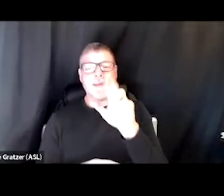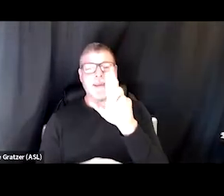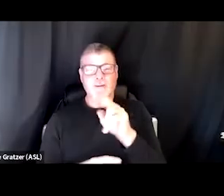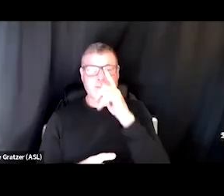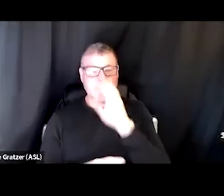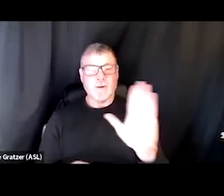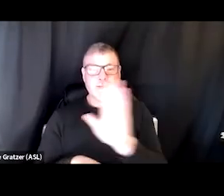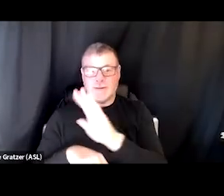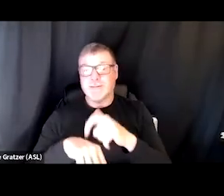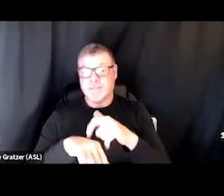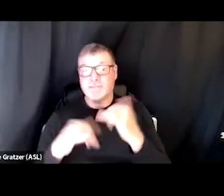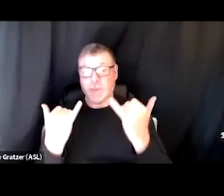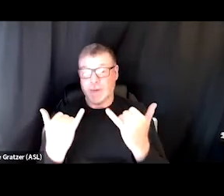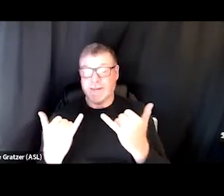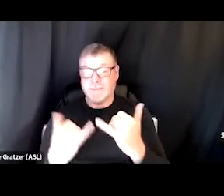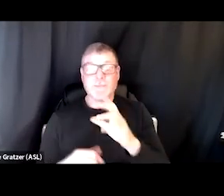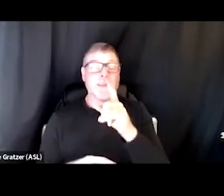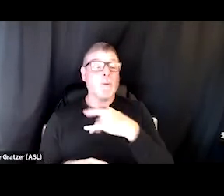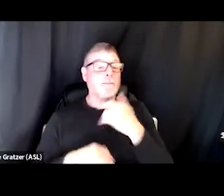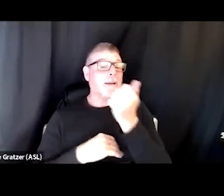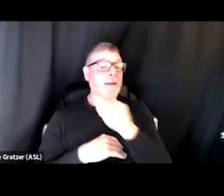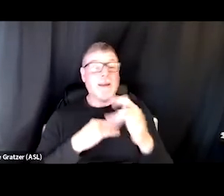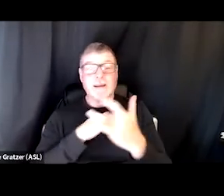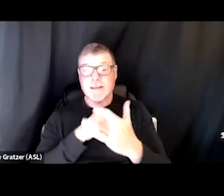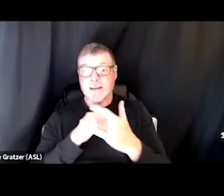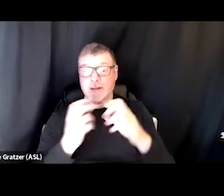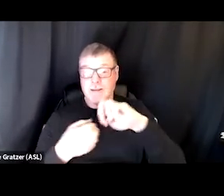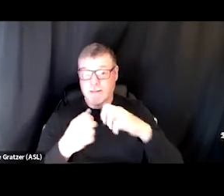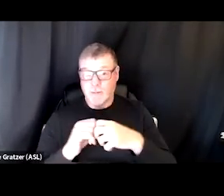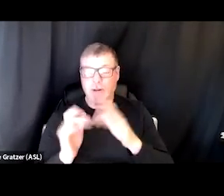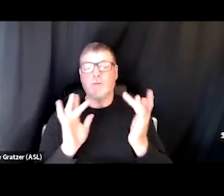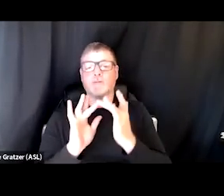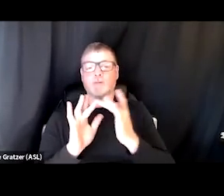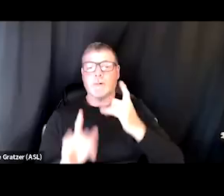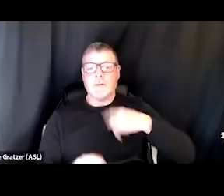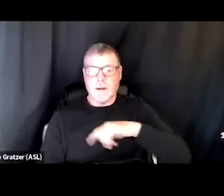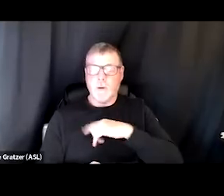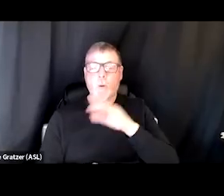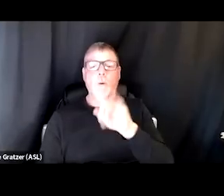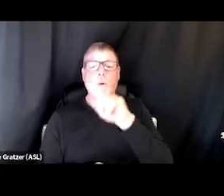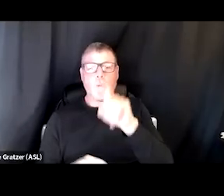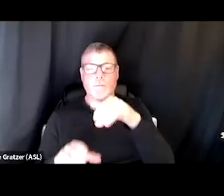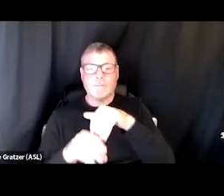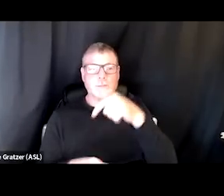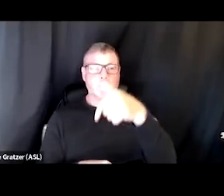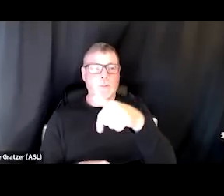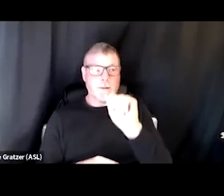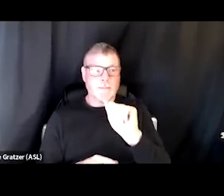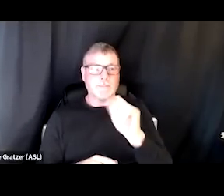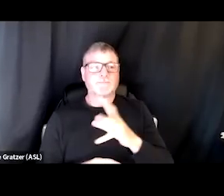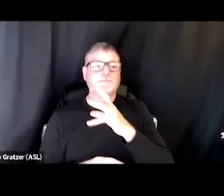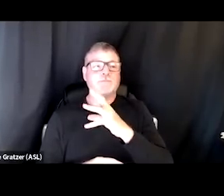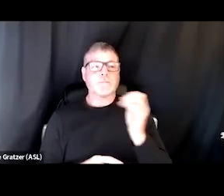too. If you have any technical difficulties, please reach out to us or drop a question in the Q&A and we